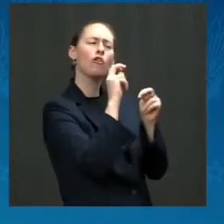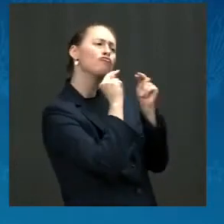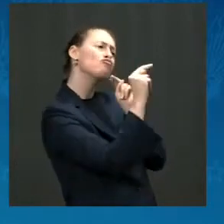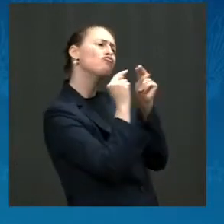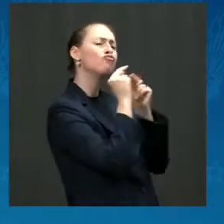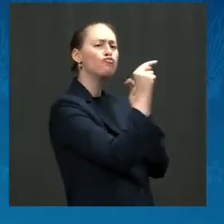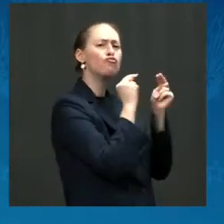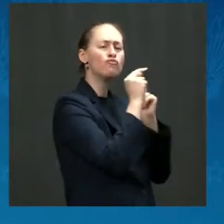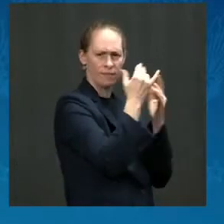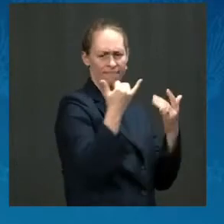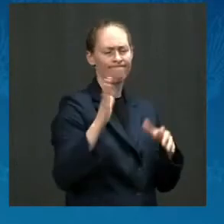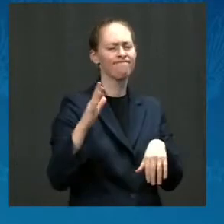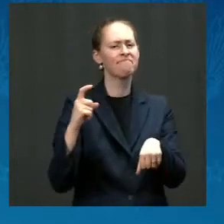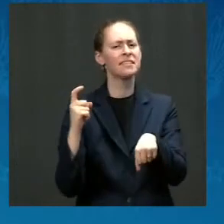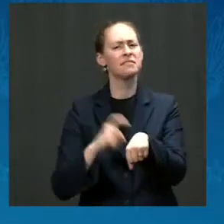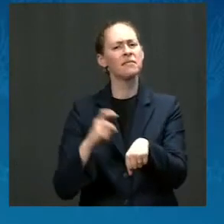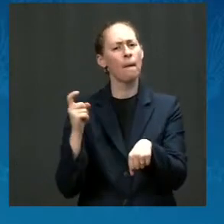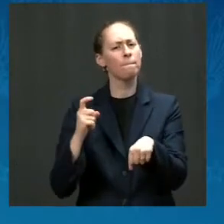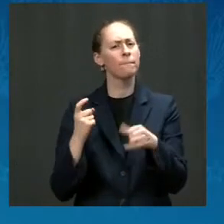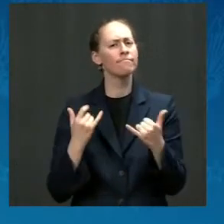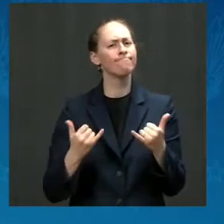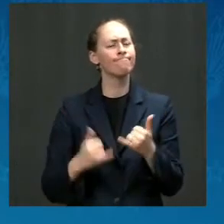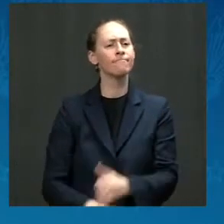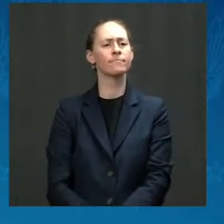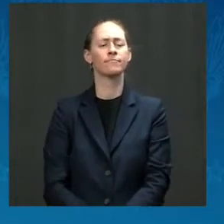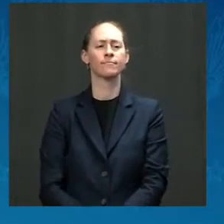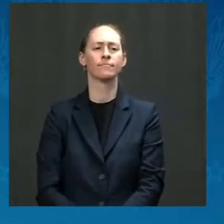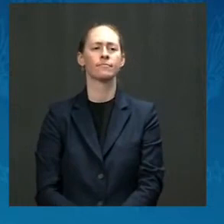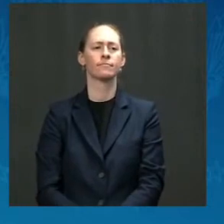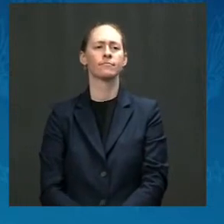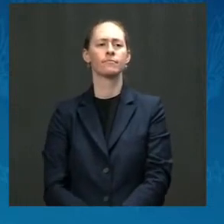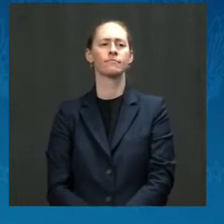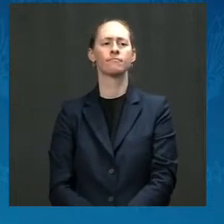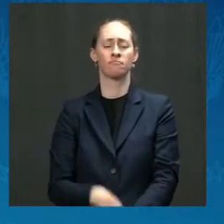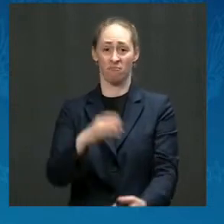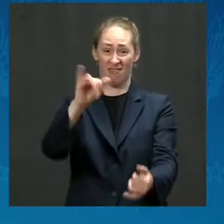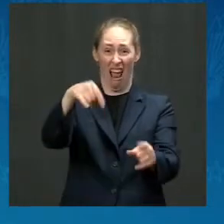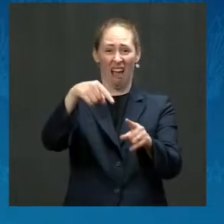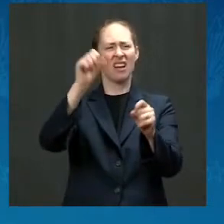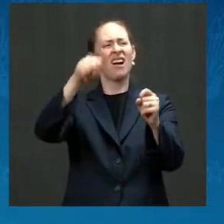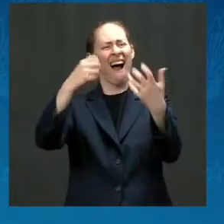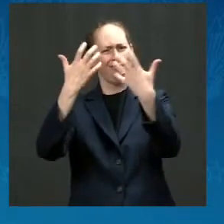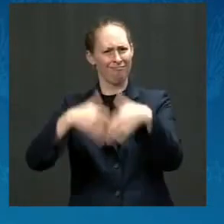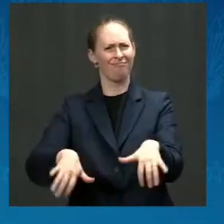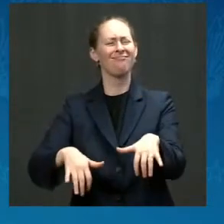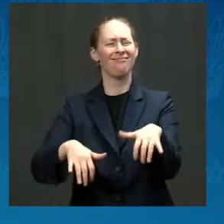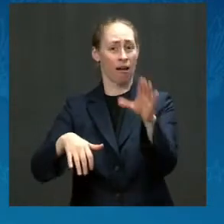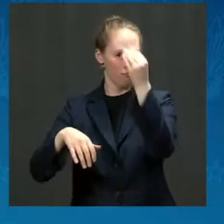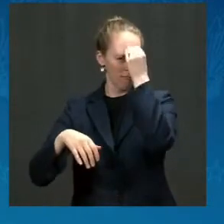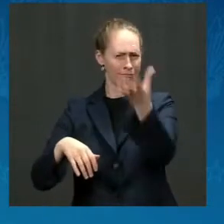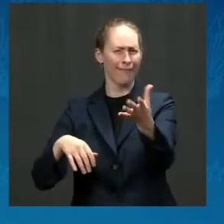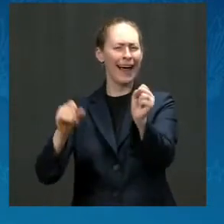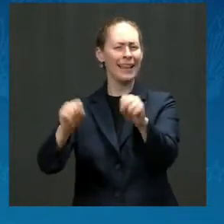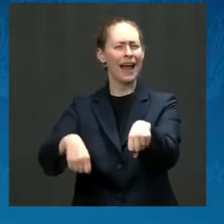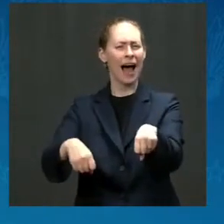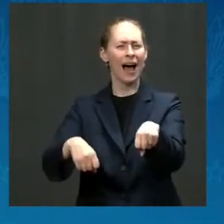do believe we can get this done. I know we can get this done. And this brings me back to